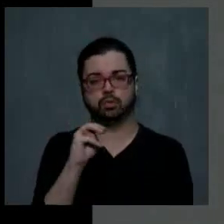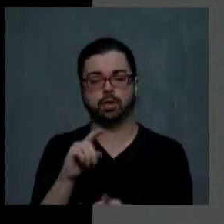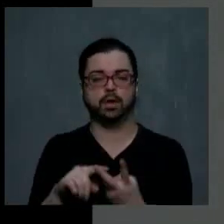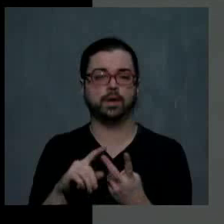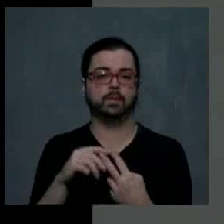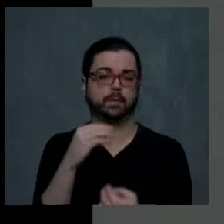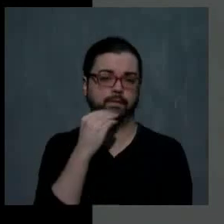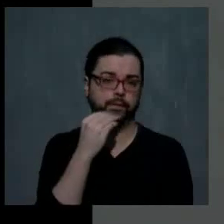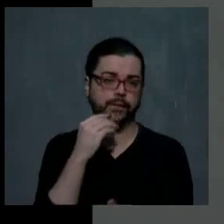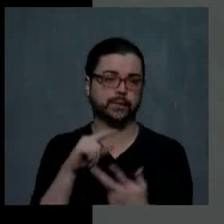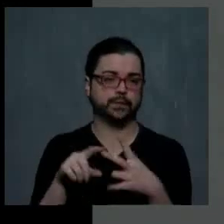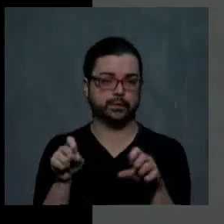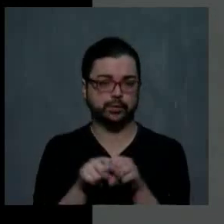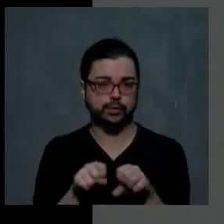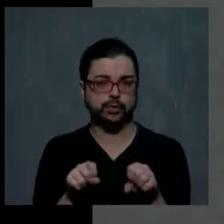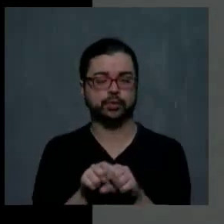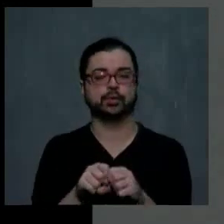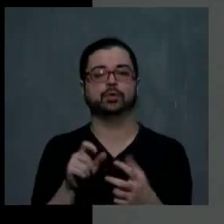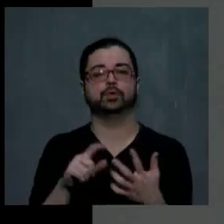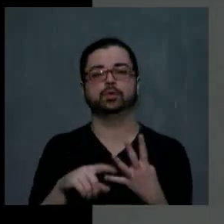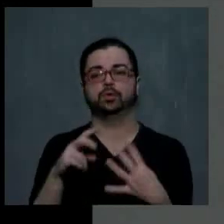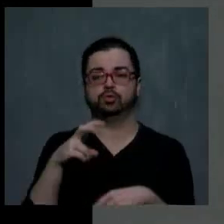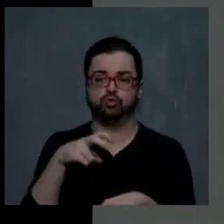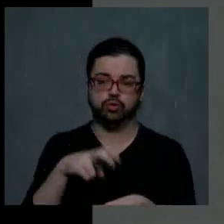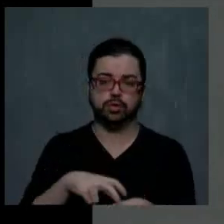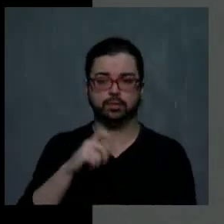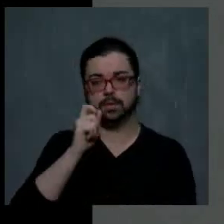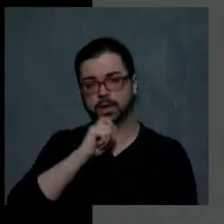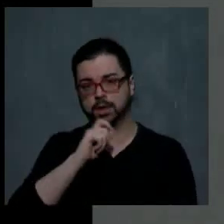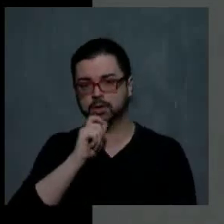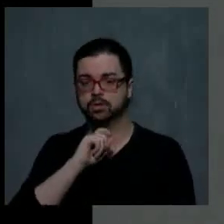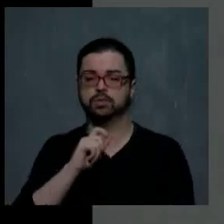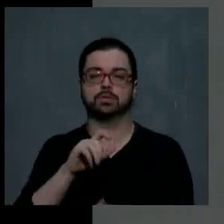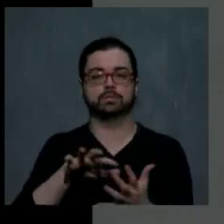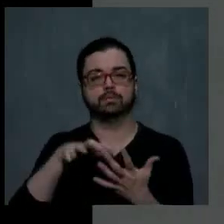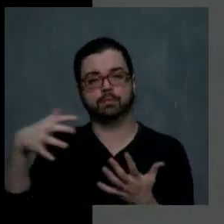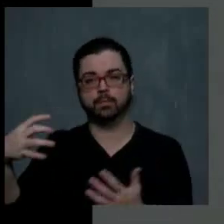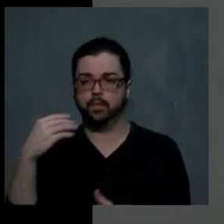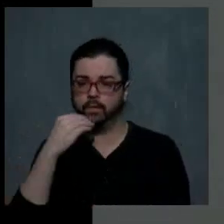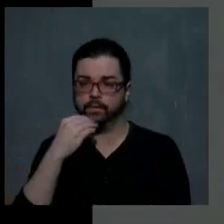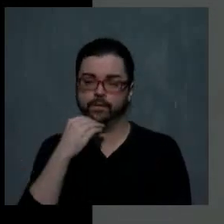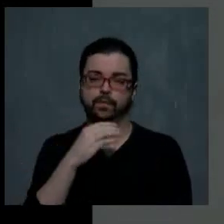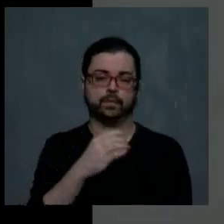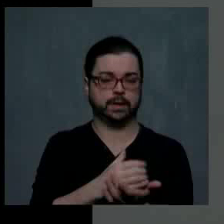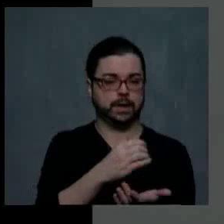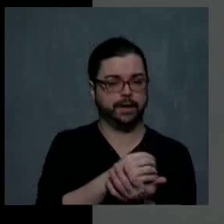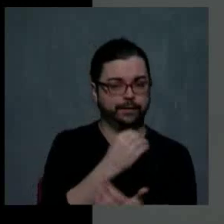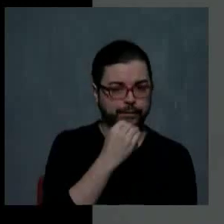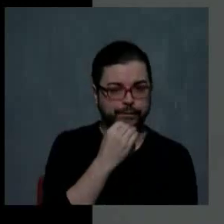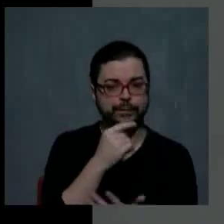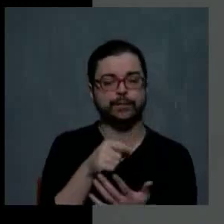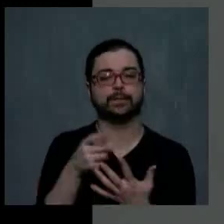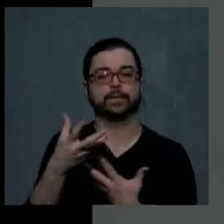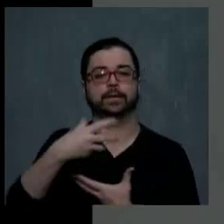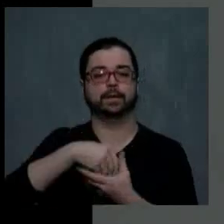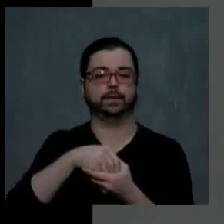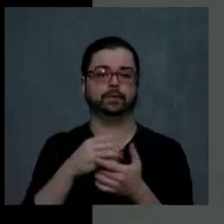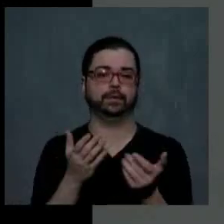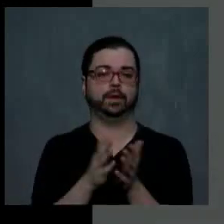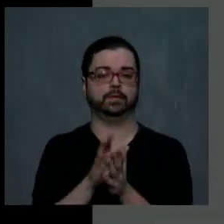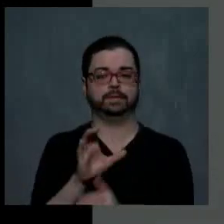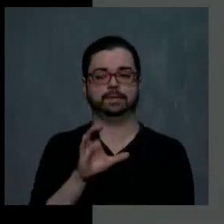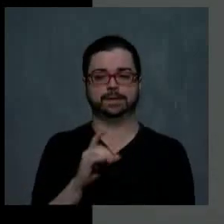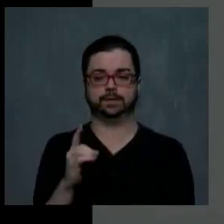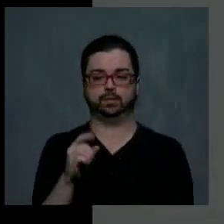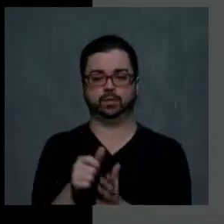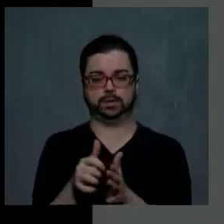apparel, snacks, such as chips and ice cream and bulk food, canned food. The request includes the allowance of C1 neighborhood commercial district uses as